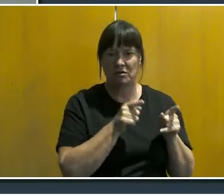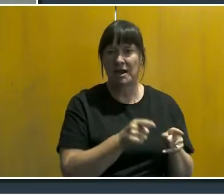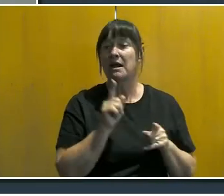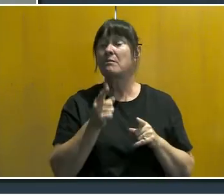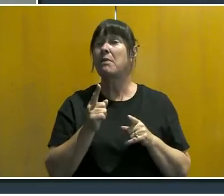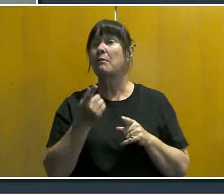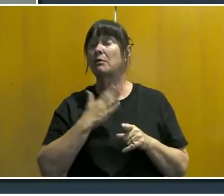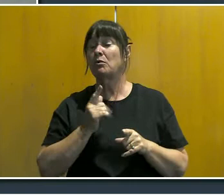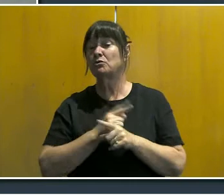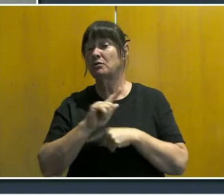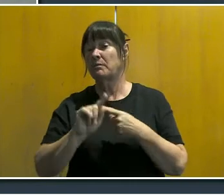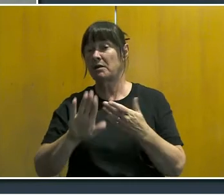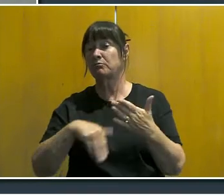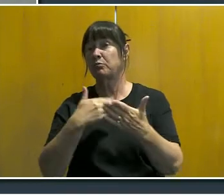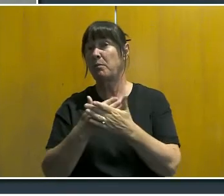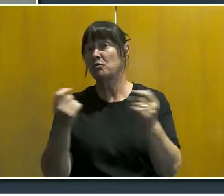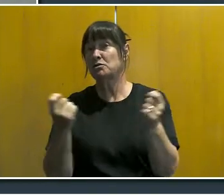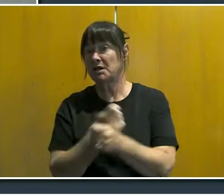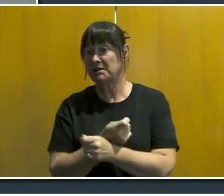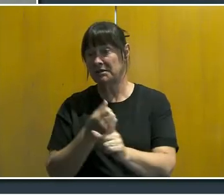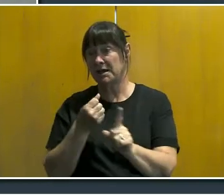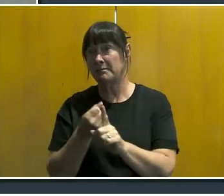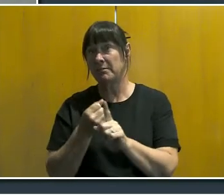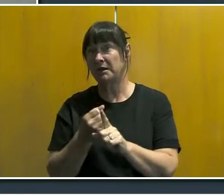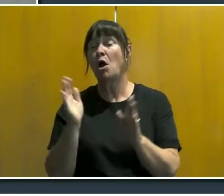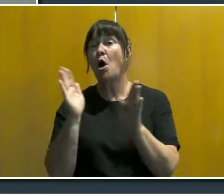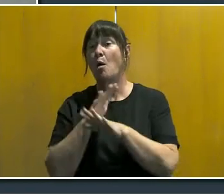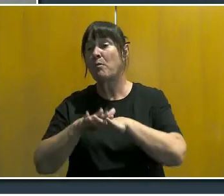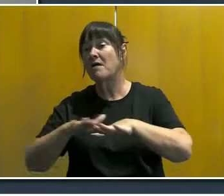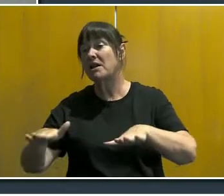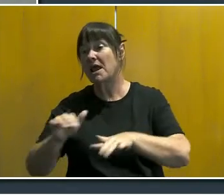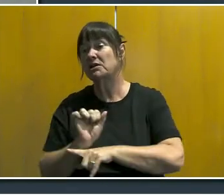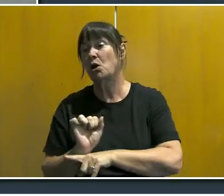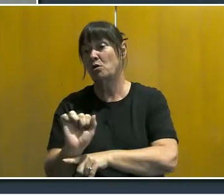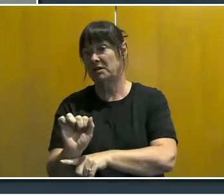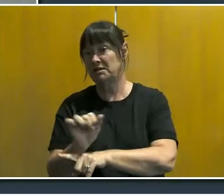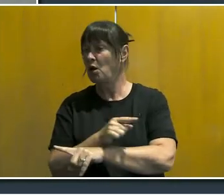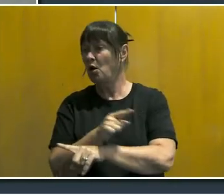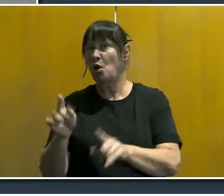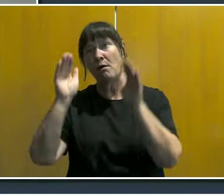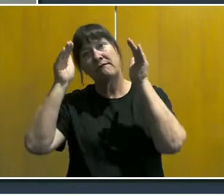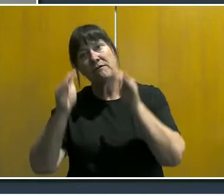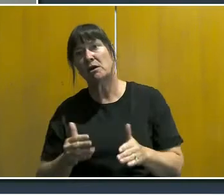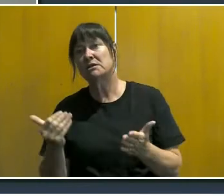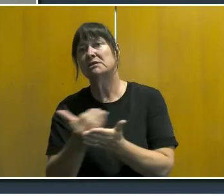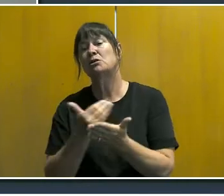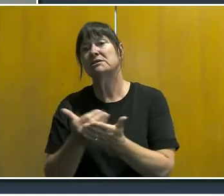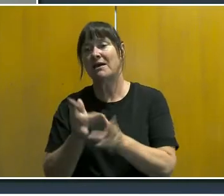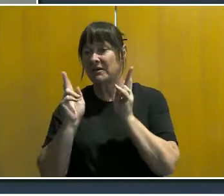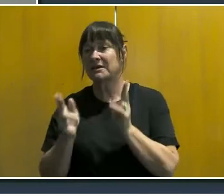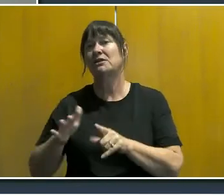could have on private landowners who have undertaken protection and enhancement of the natural environment on their